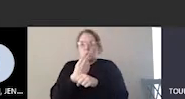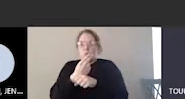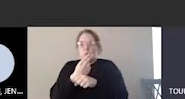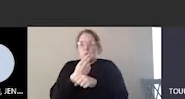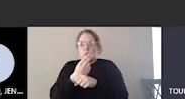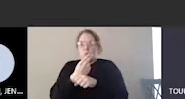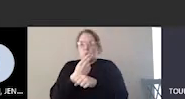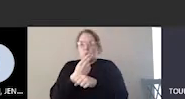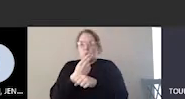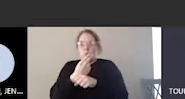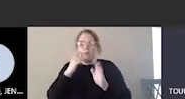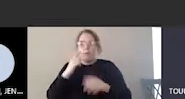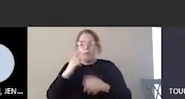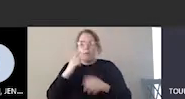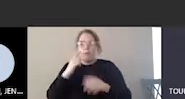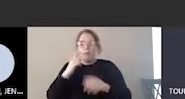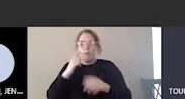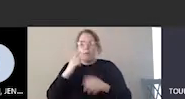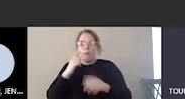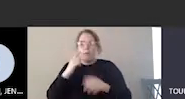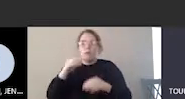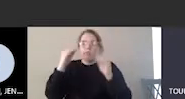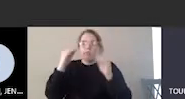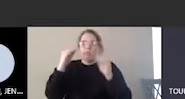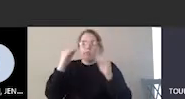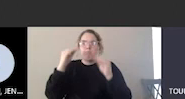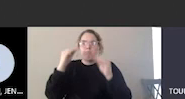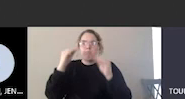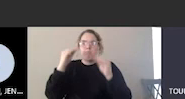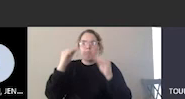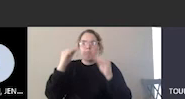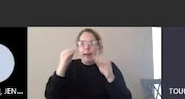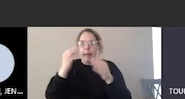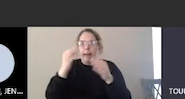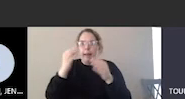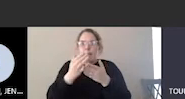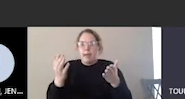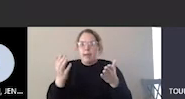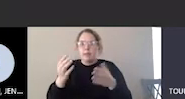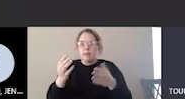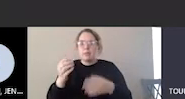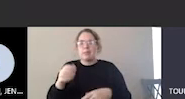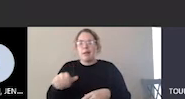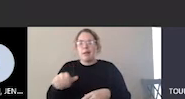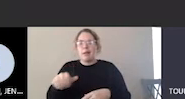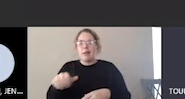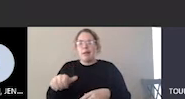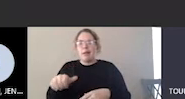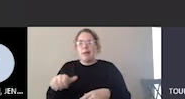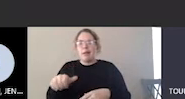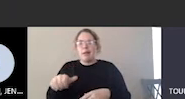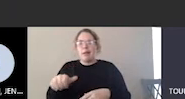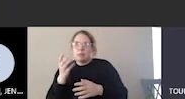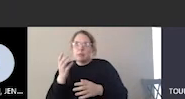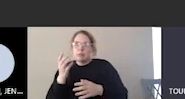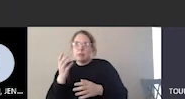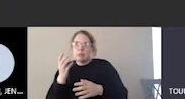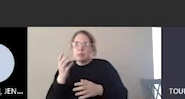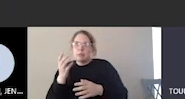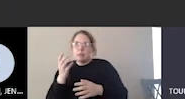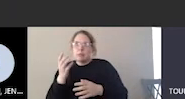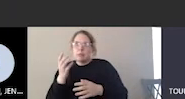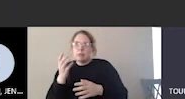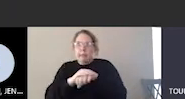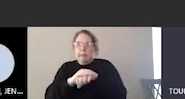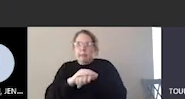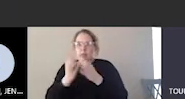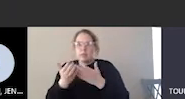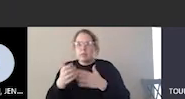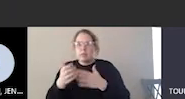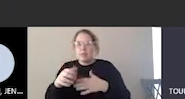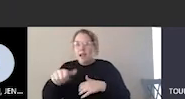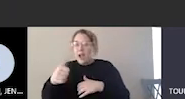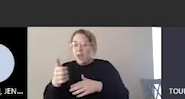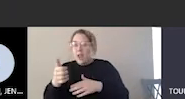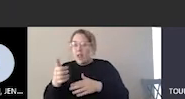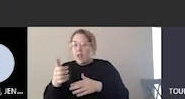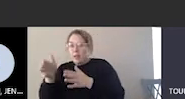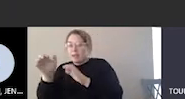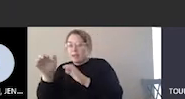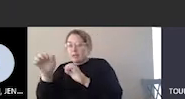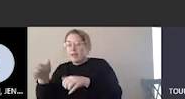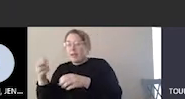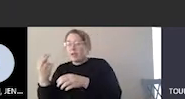training manuals. Other than obviously English classes, what other ways could we use this in other